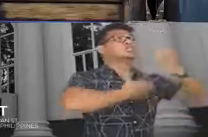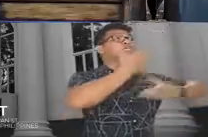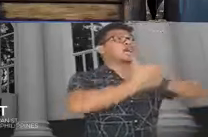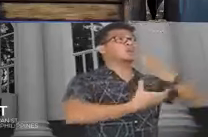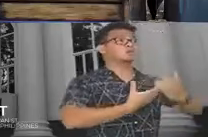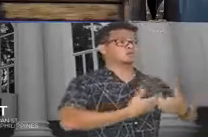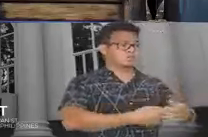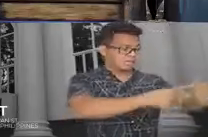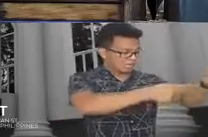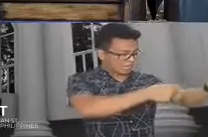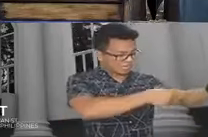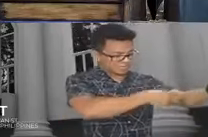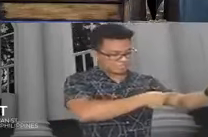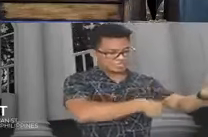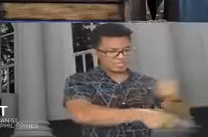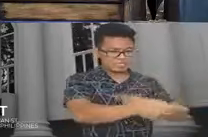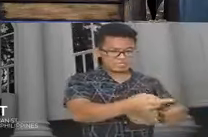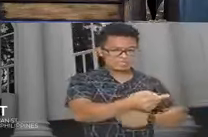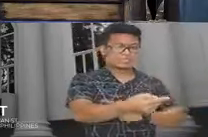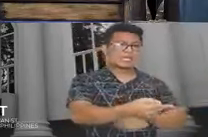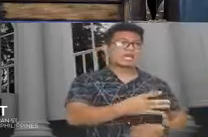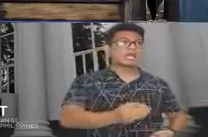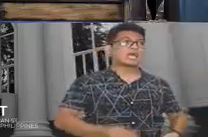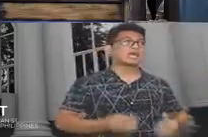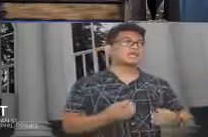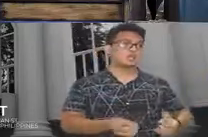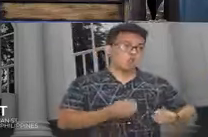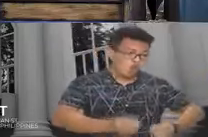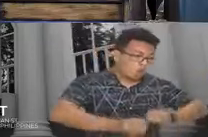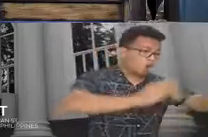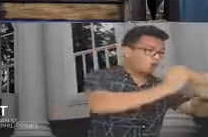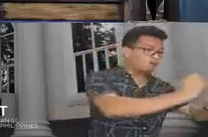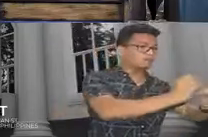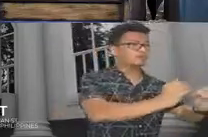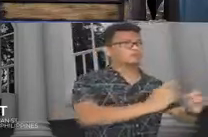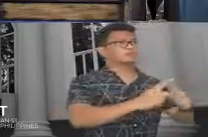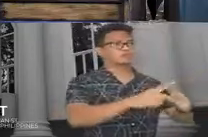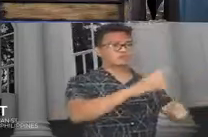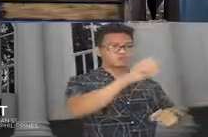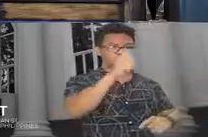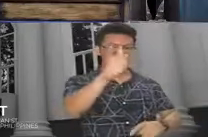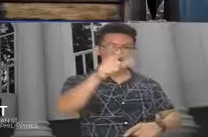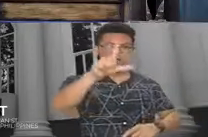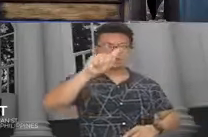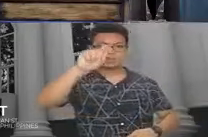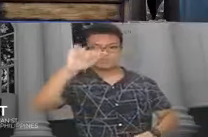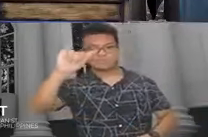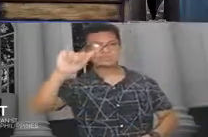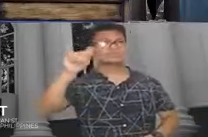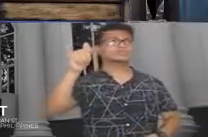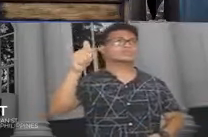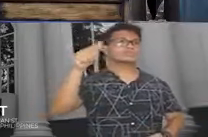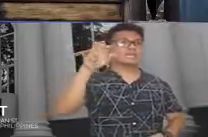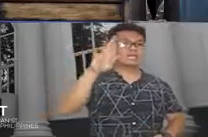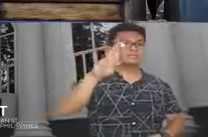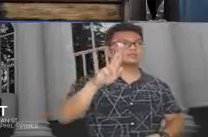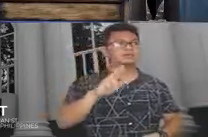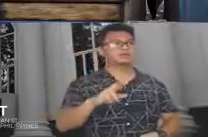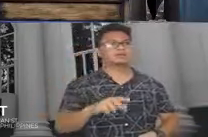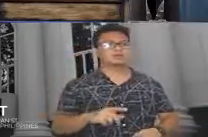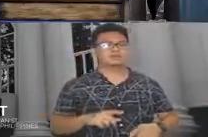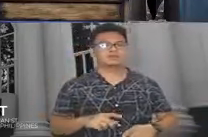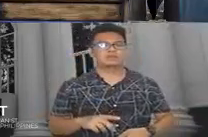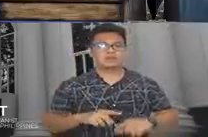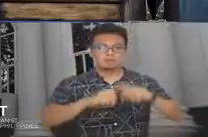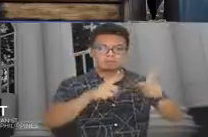cut themselves with all manner of knives and lancets till the blood got... They were shouting, gipang